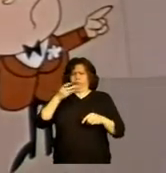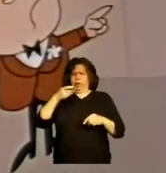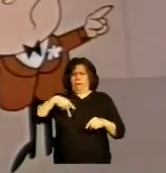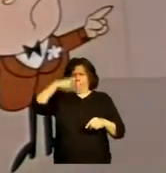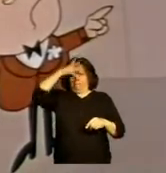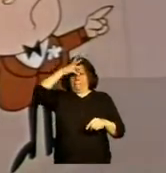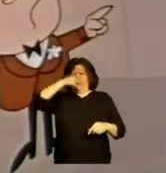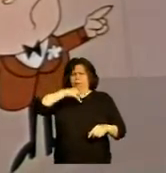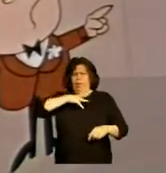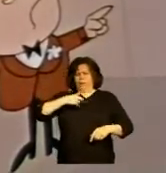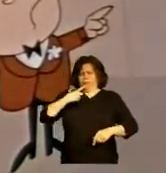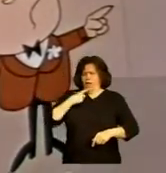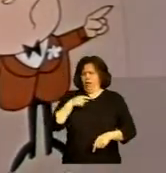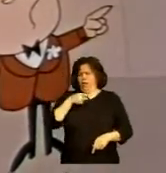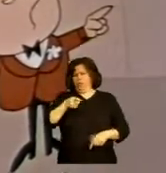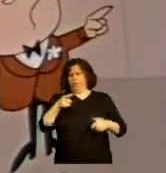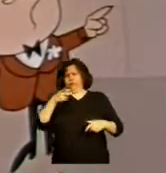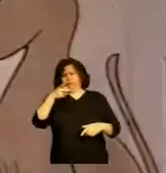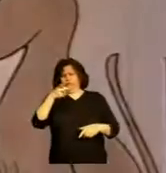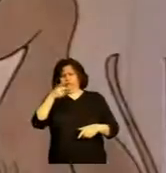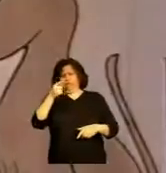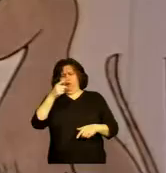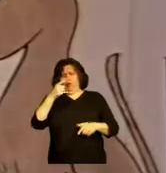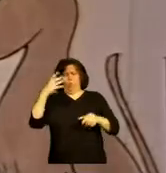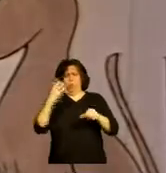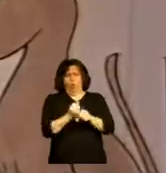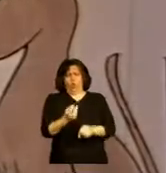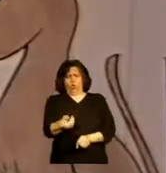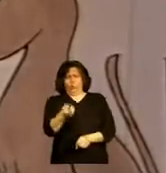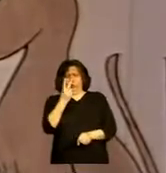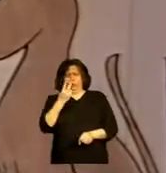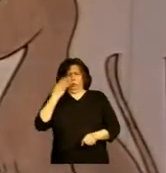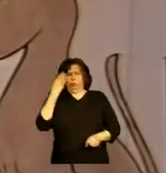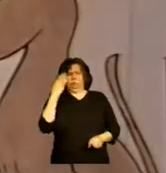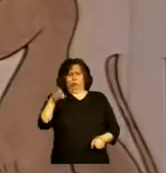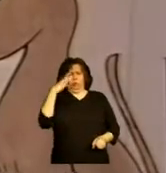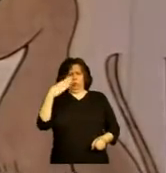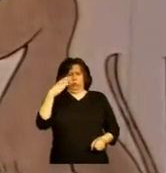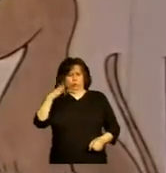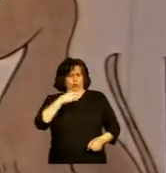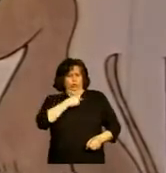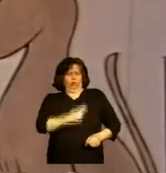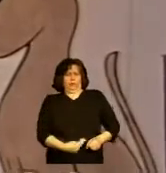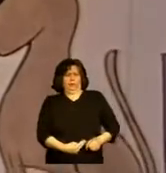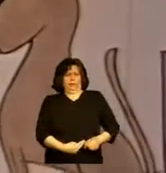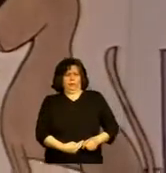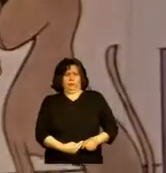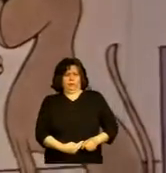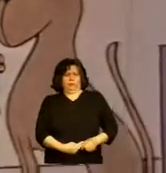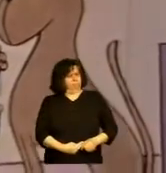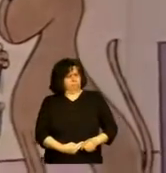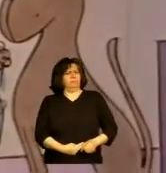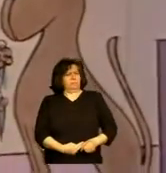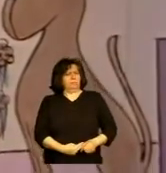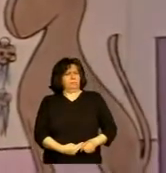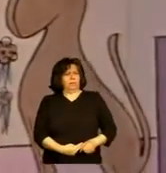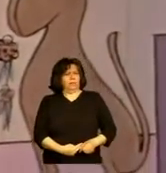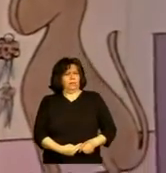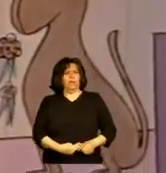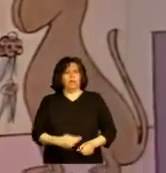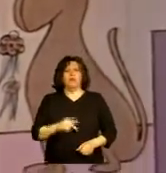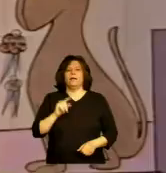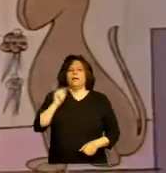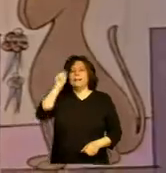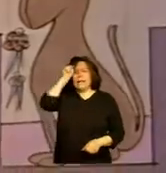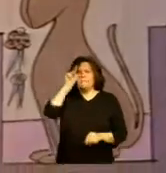this dog, the pet shop man told Tommy, has won 2 blue ribbons, and he is a very